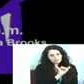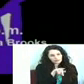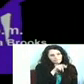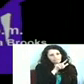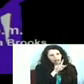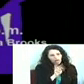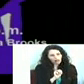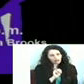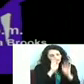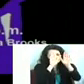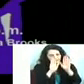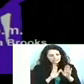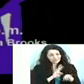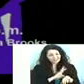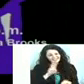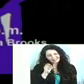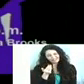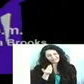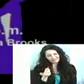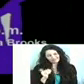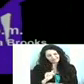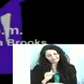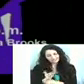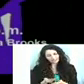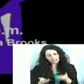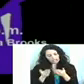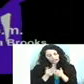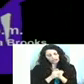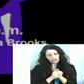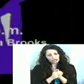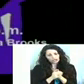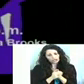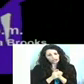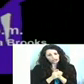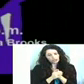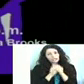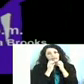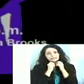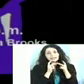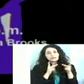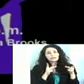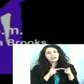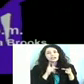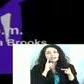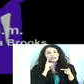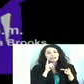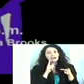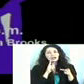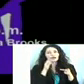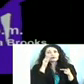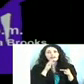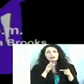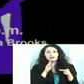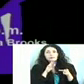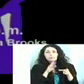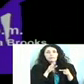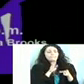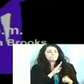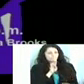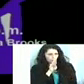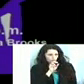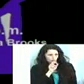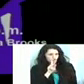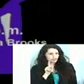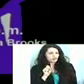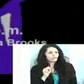at 6:15 in the evening here in our sanctuary, and Reverend Oneta Brooks is coordinating and leading that worship service, so I know that you will want